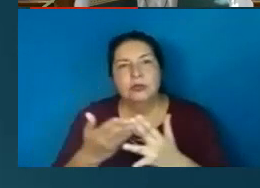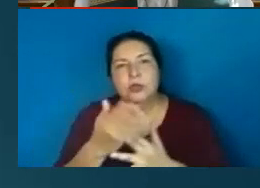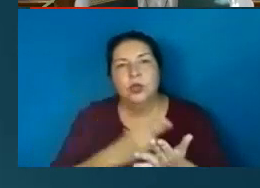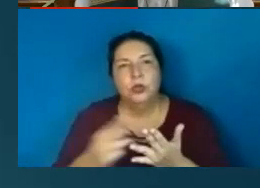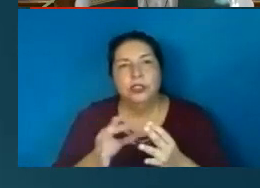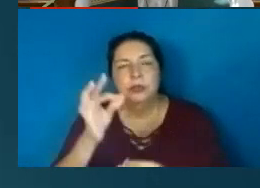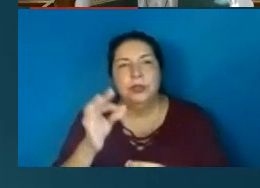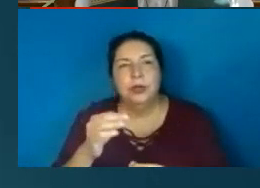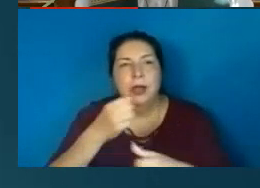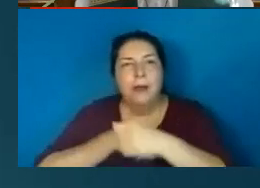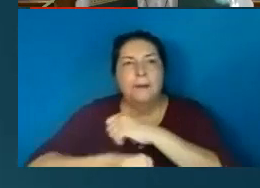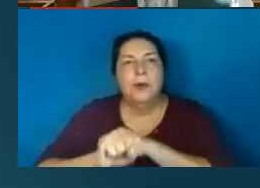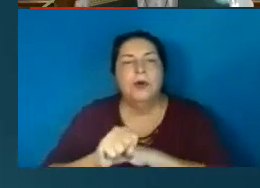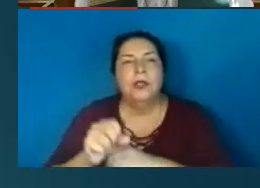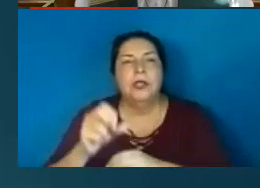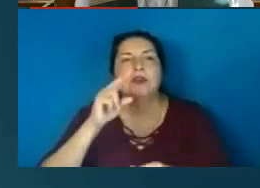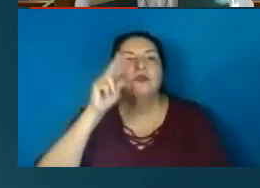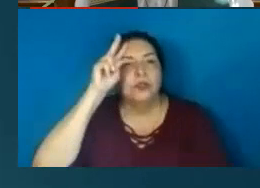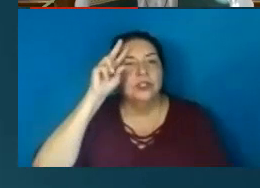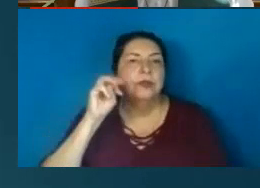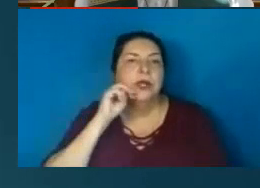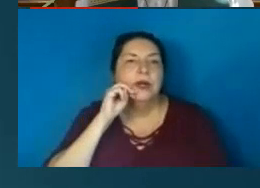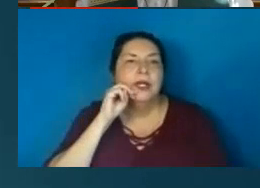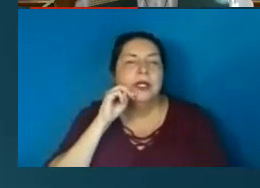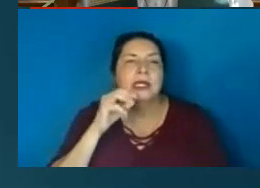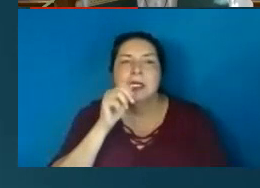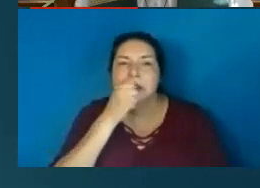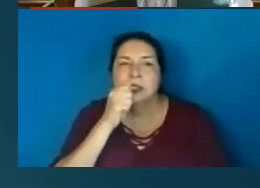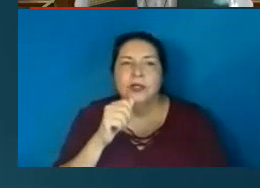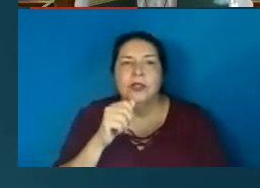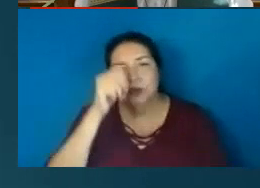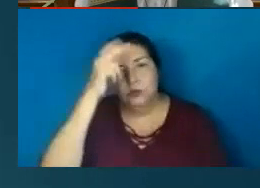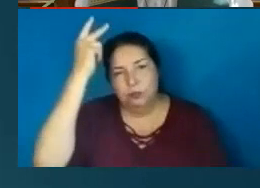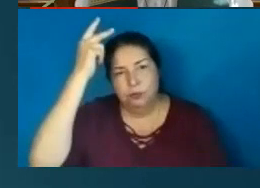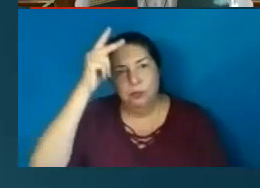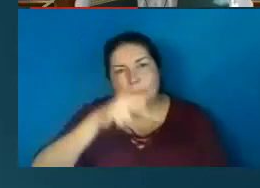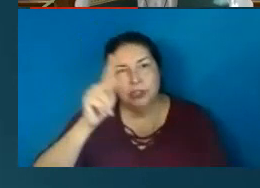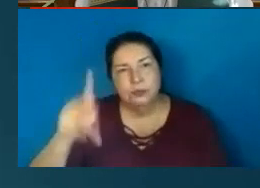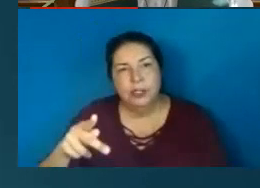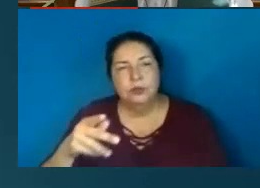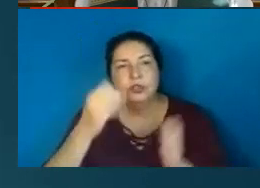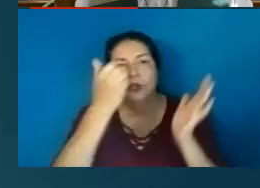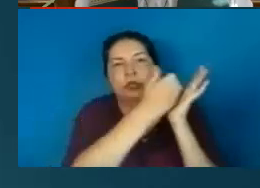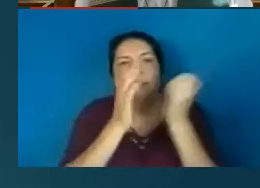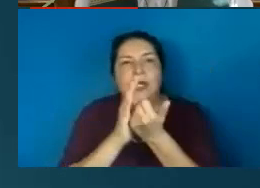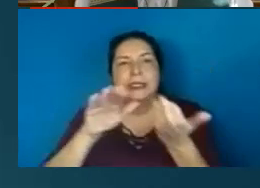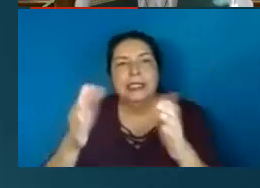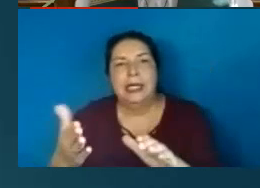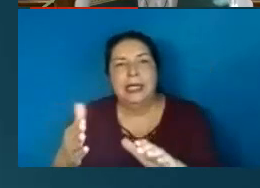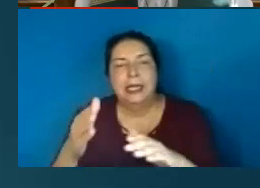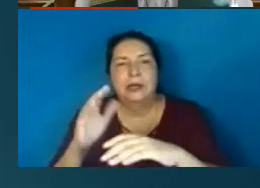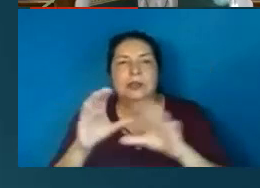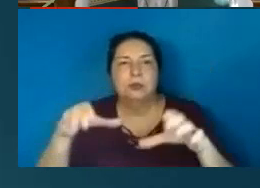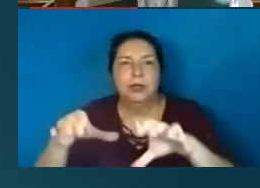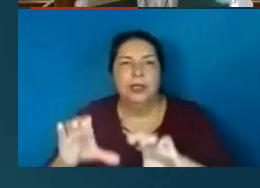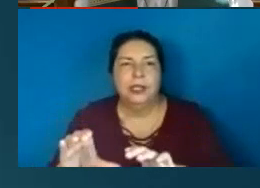Spirit, born of the Virgin Mary, suffered under Pontius Pilate, was crucified, died, and was buried. He